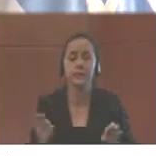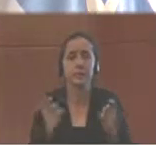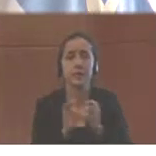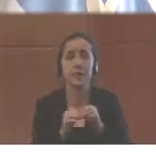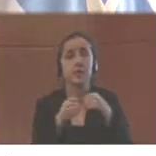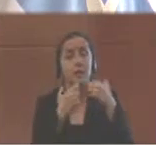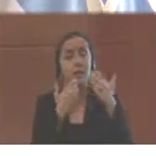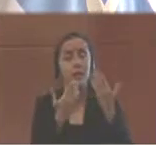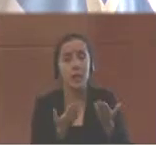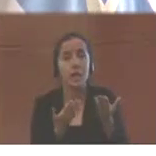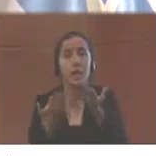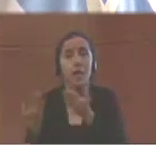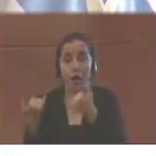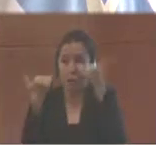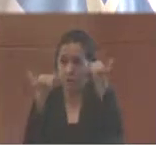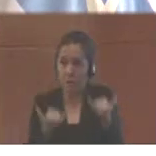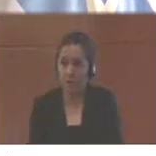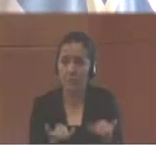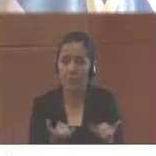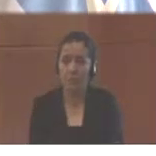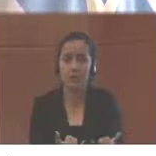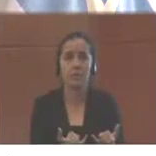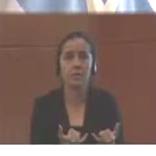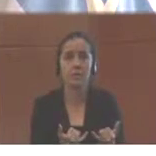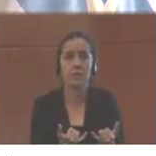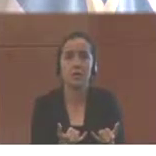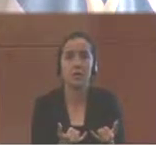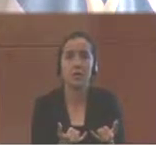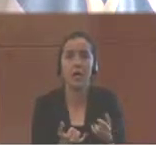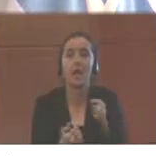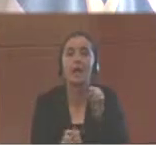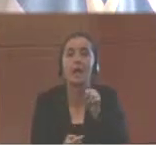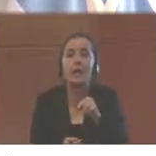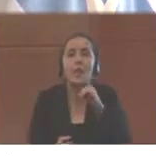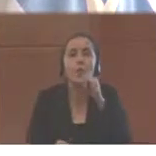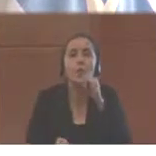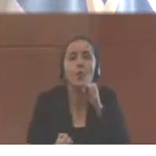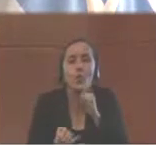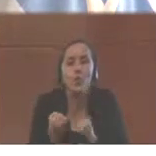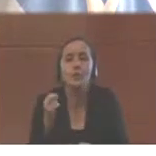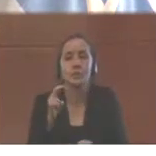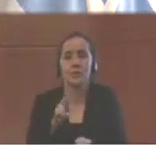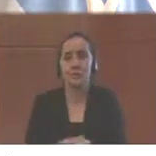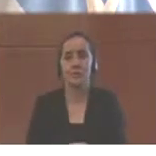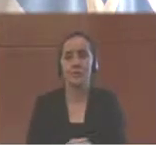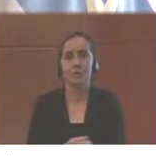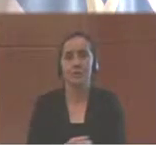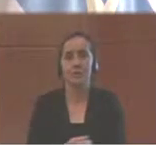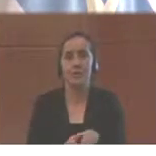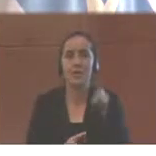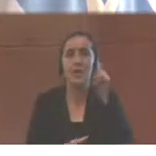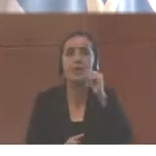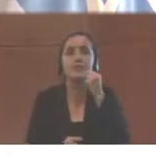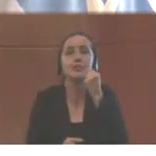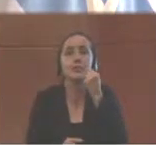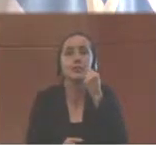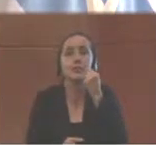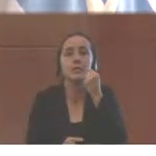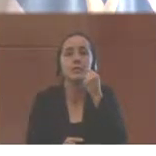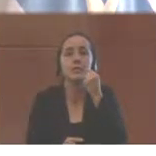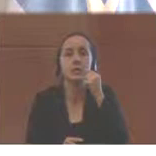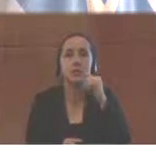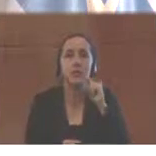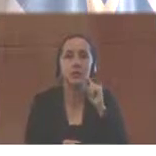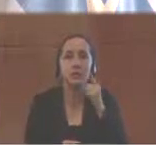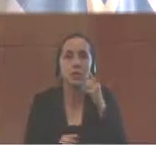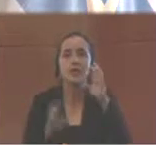gentlemen, today is the last the last time that we will get together and